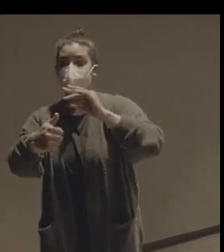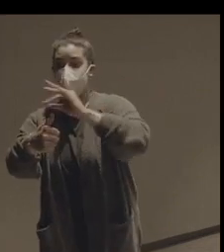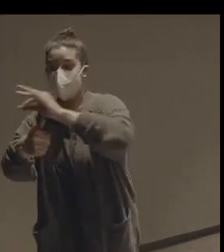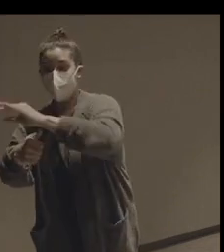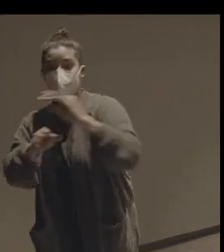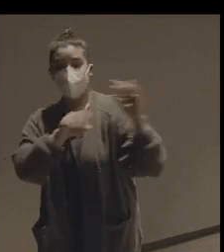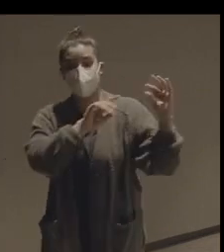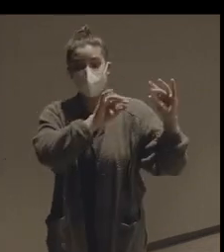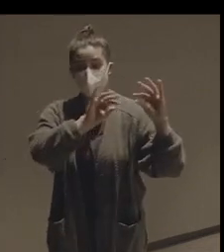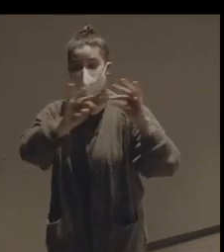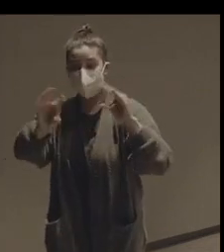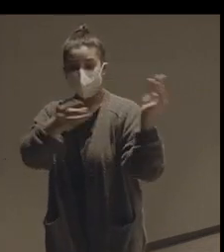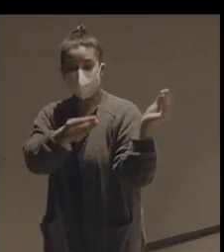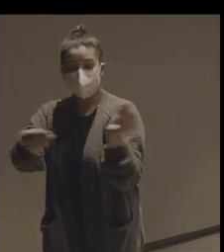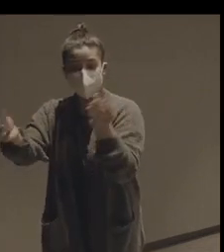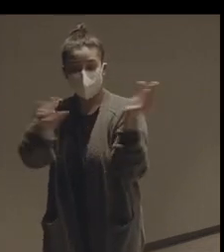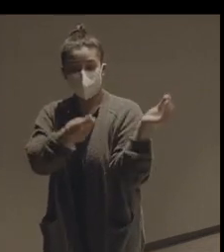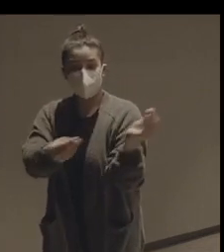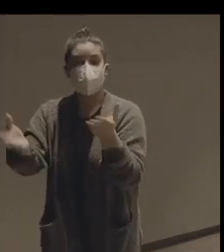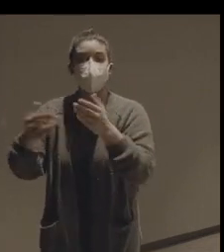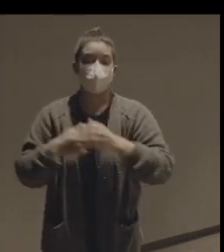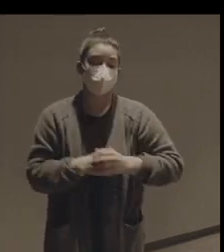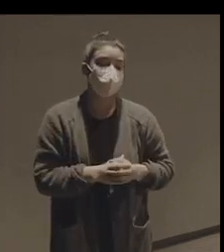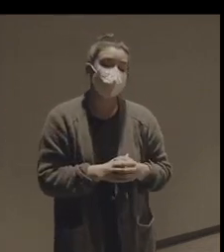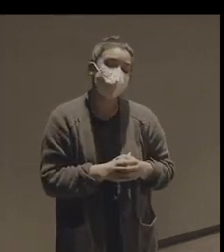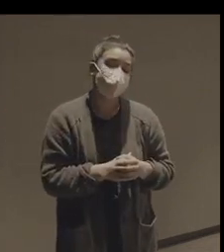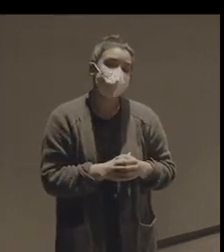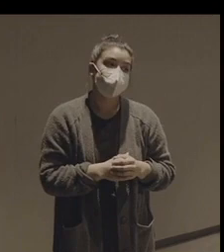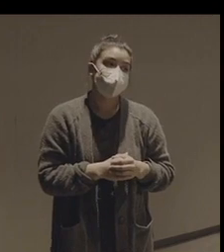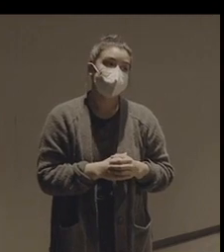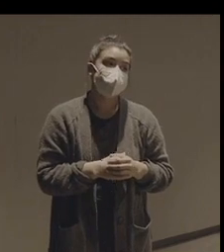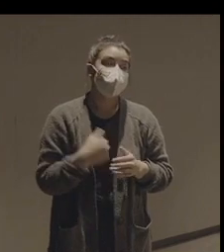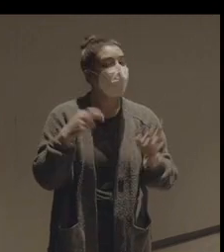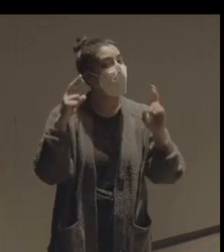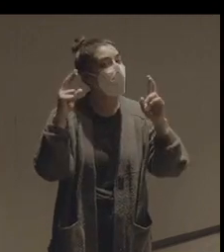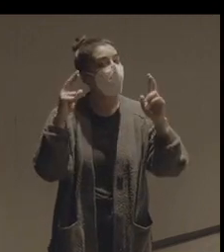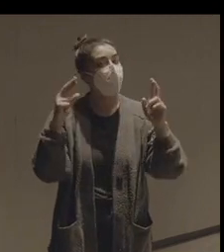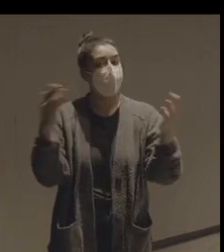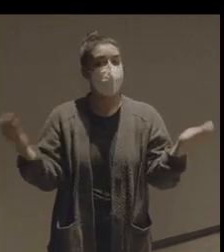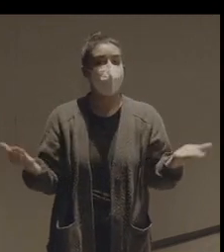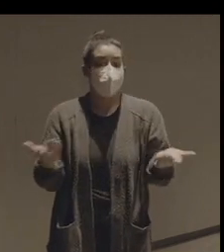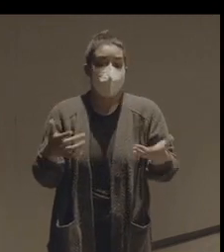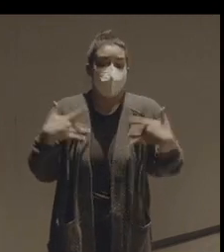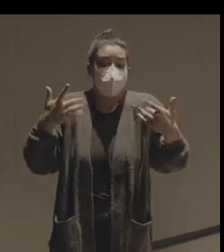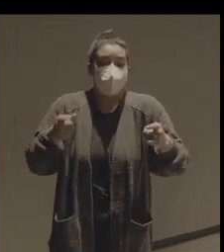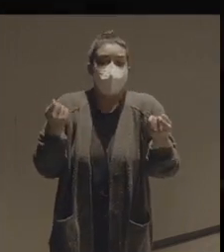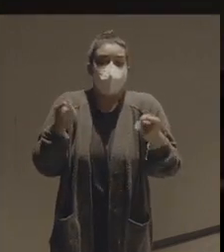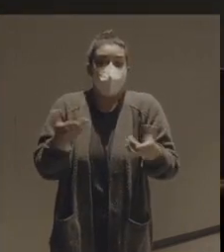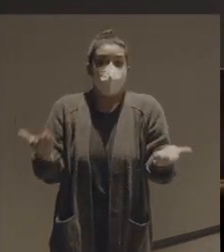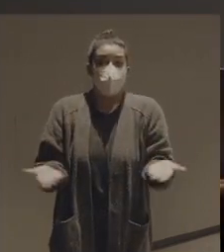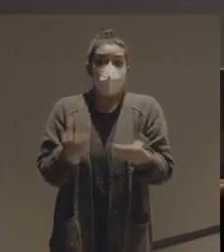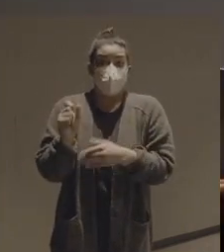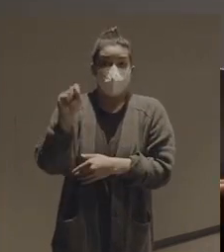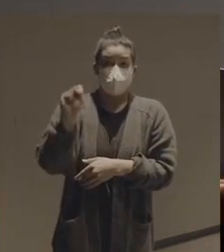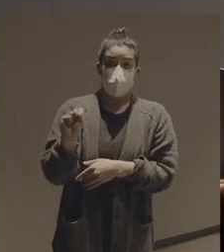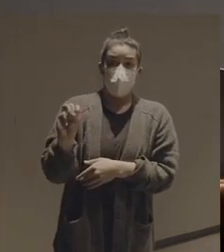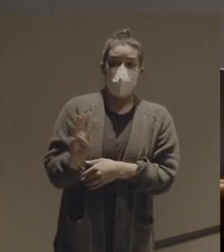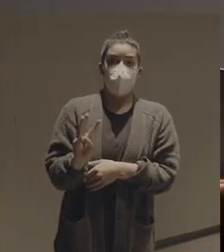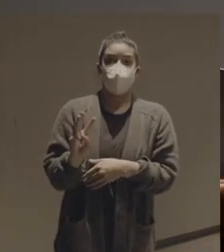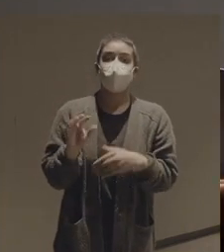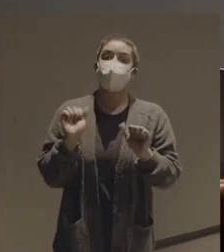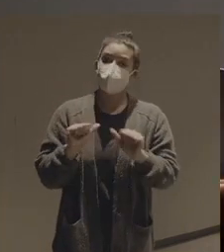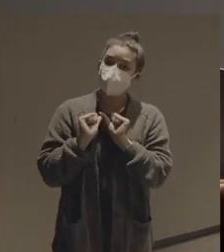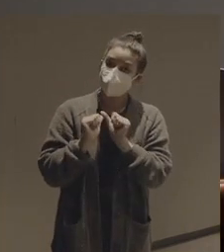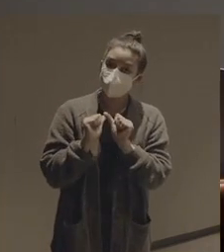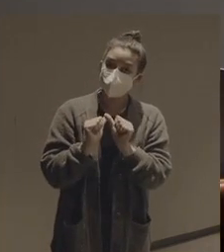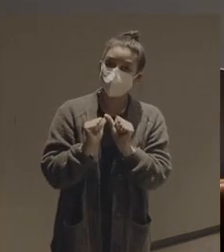and I hope to support my belief that the West and the Southwest are locations of possibility. Artists and others who've come to